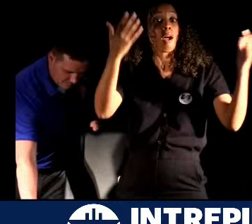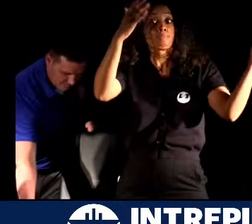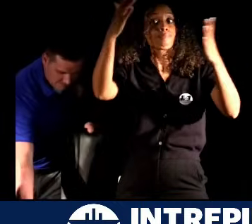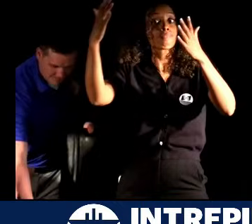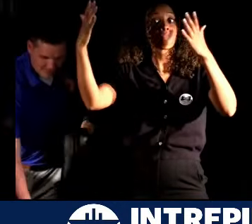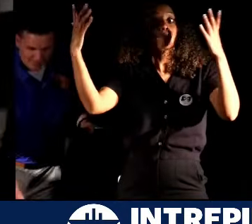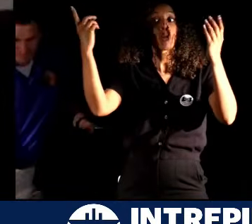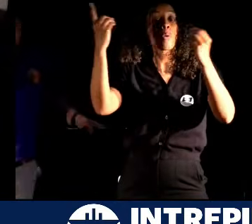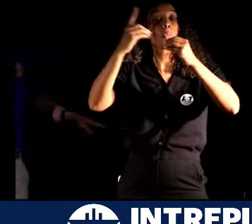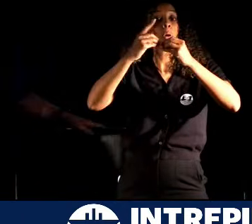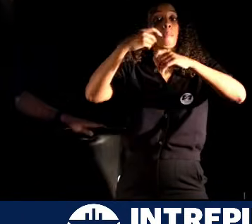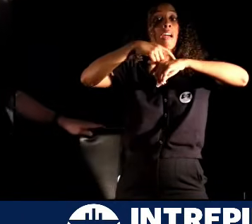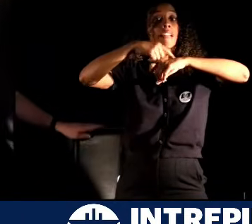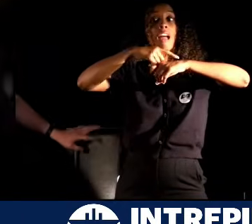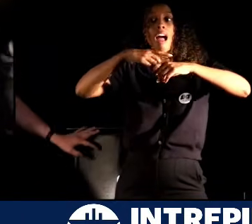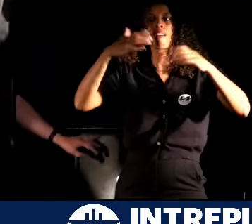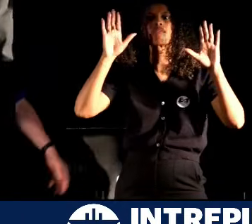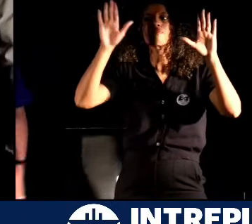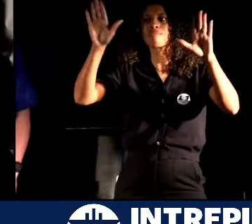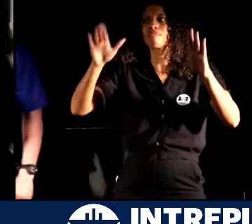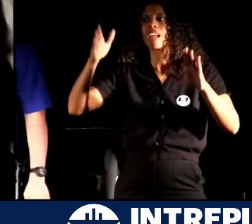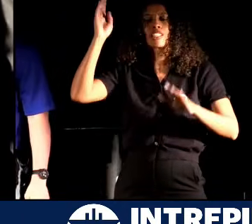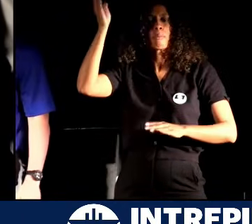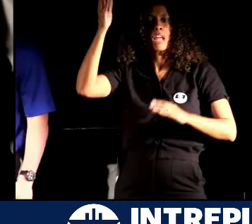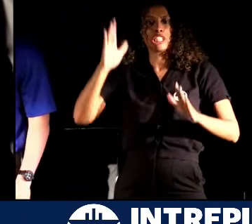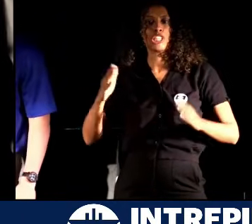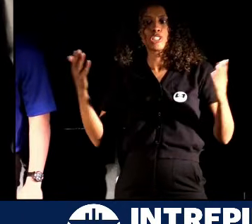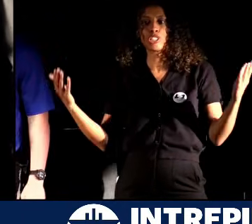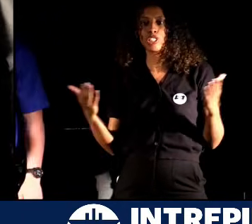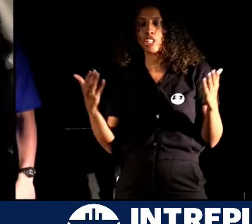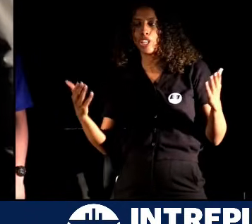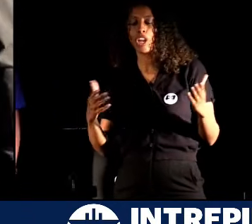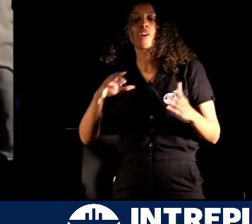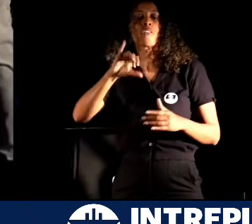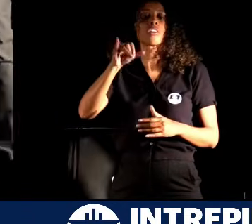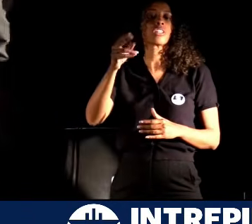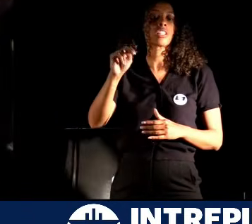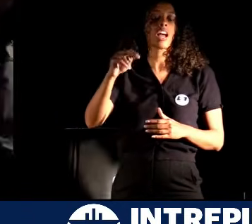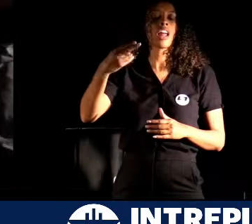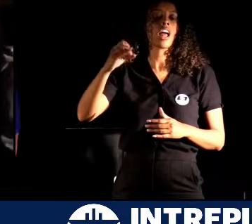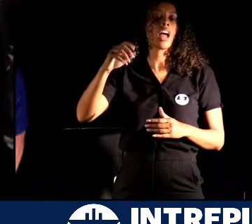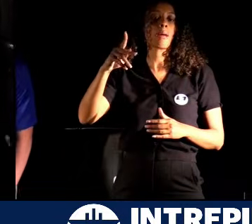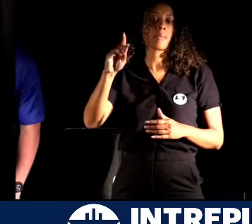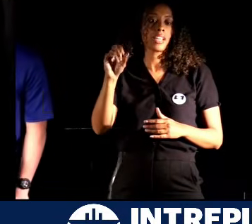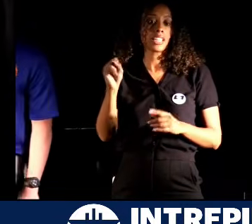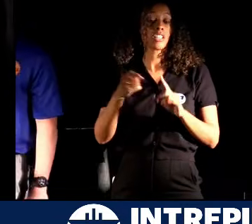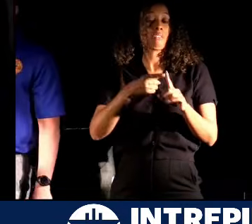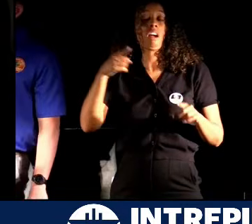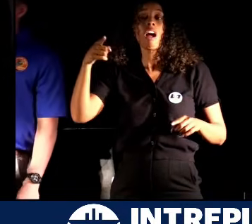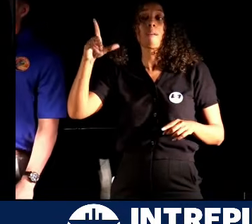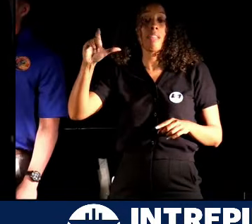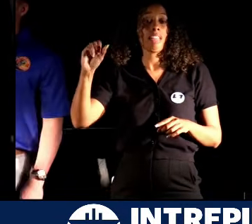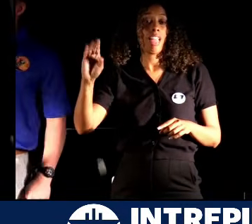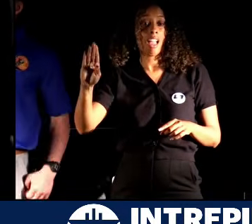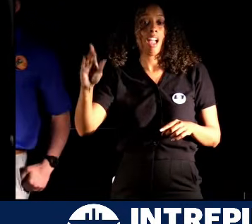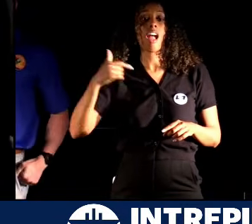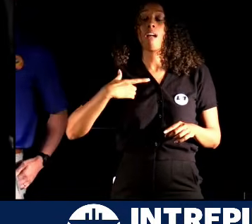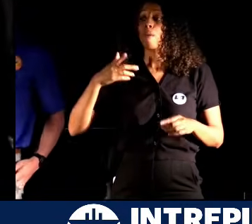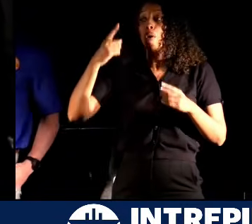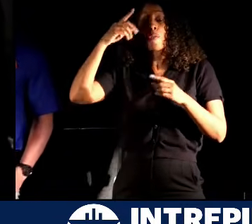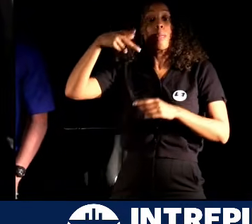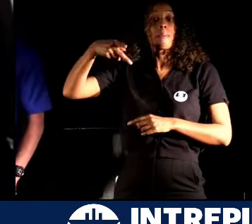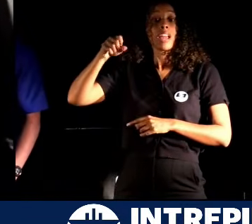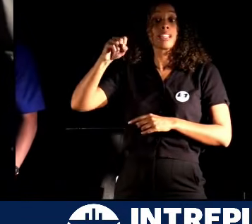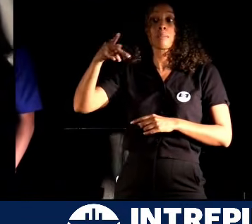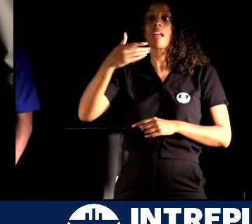more time for our fabulous presenters here from the Johns Hopkins University Applied Physics Laboratory working on the Parker Solar Probe.